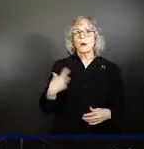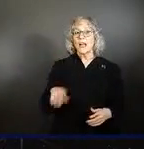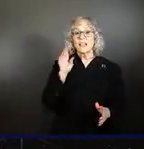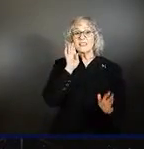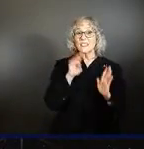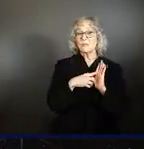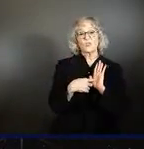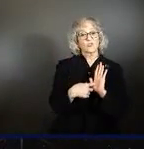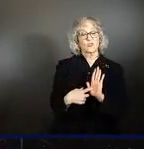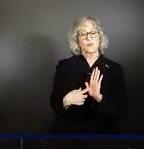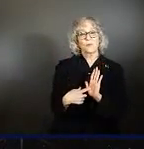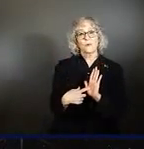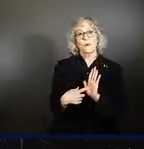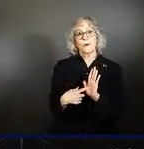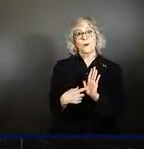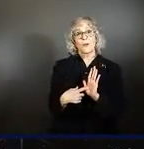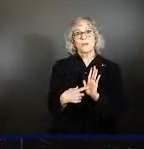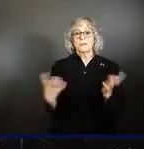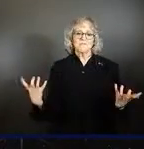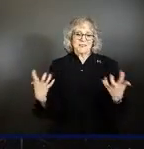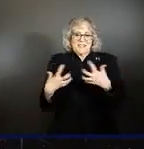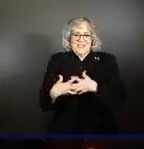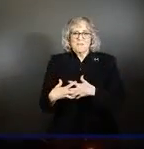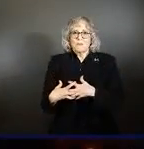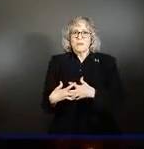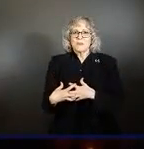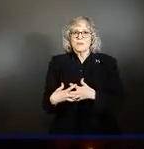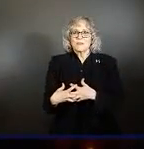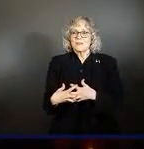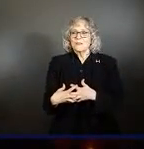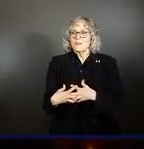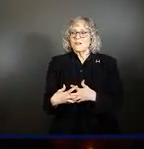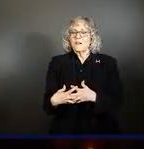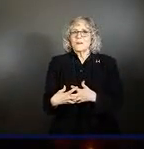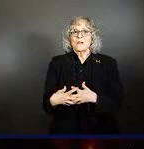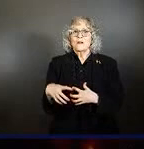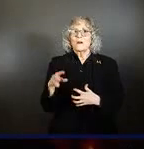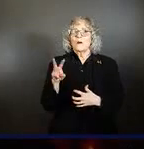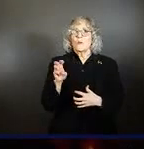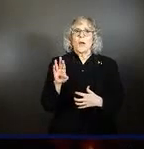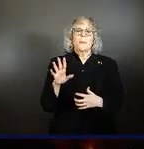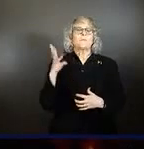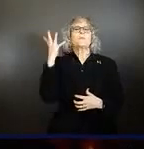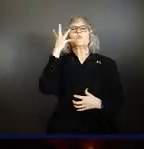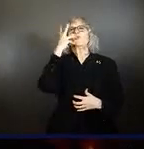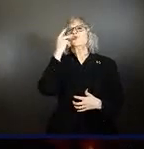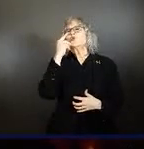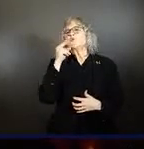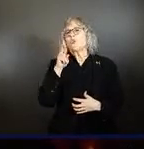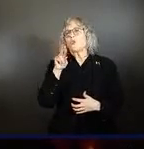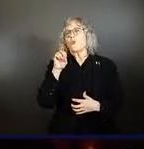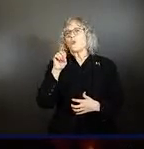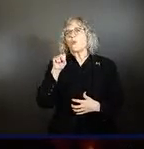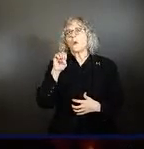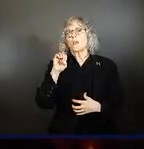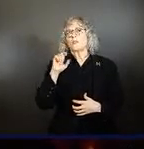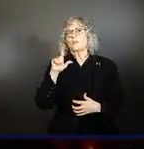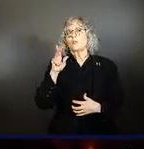show that they're complementary, and Webb has the beautiful resolution and added